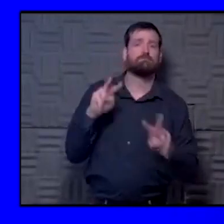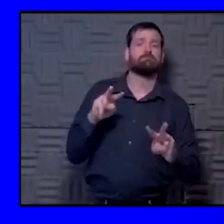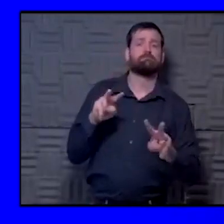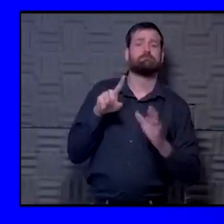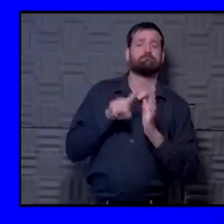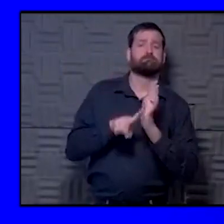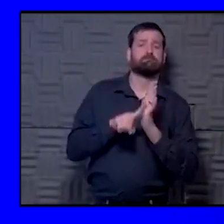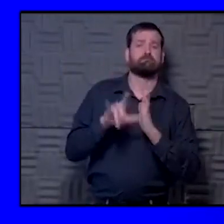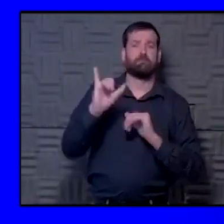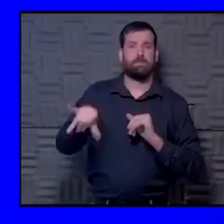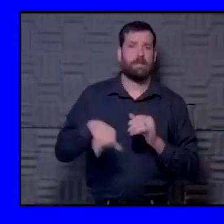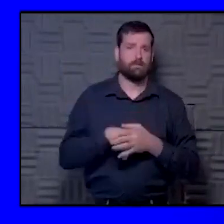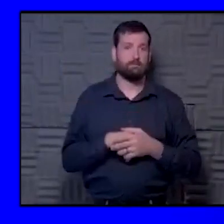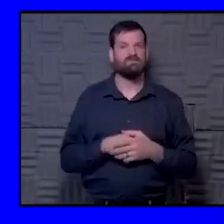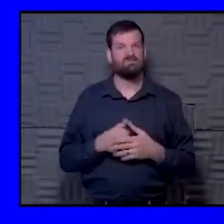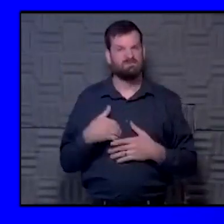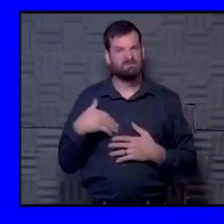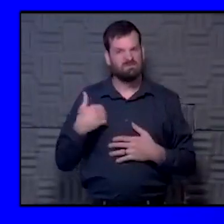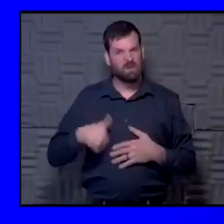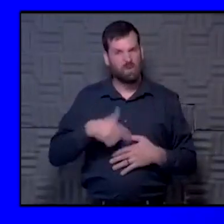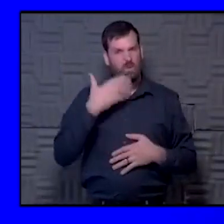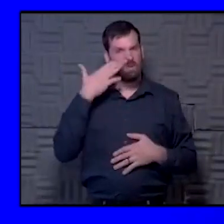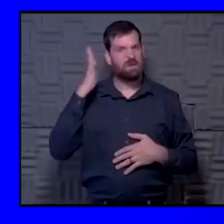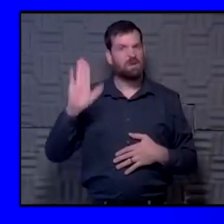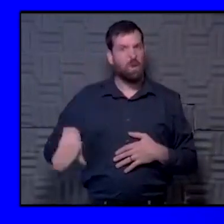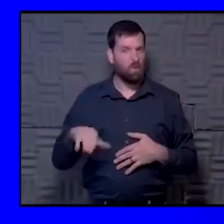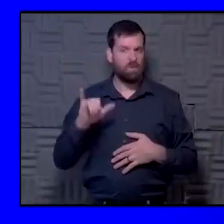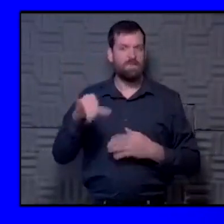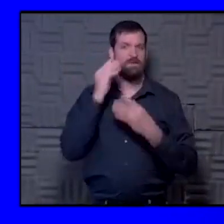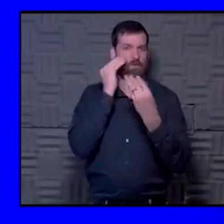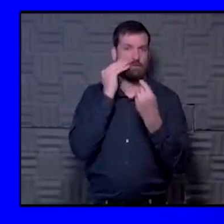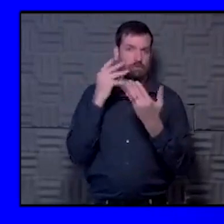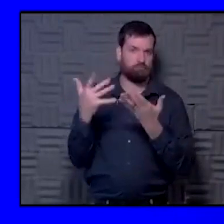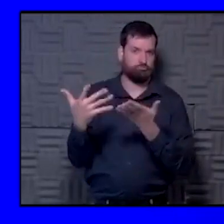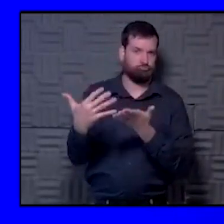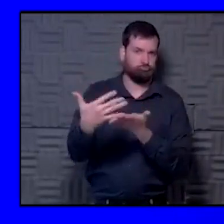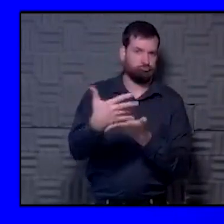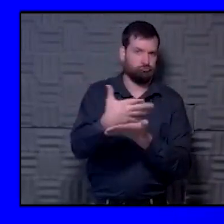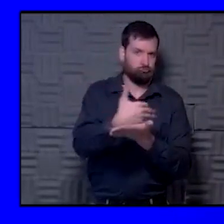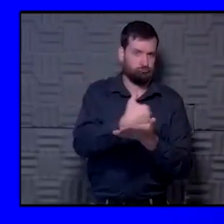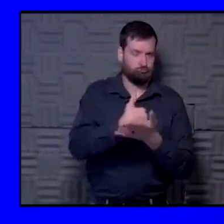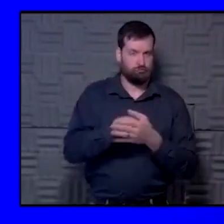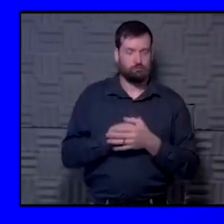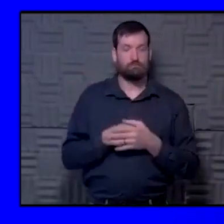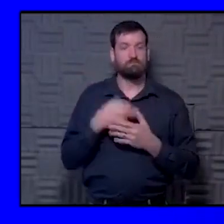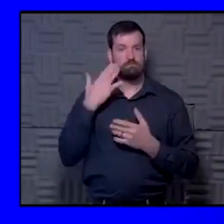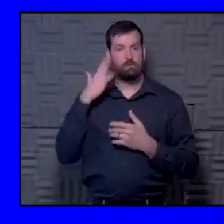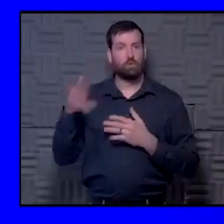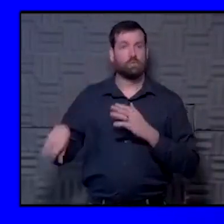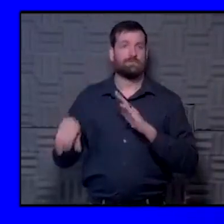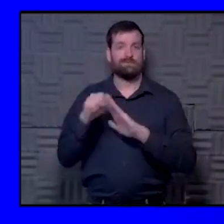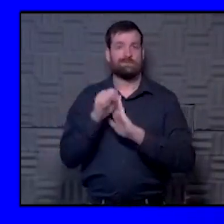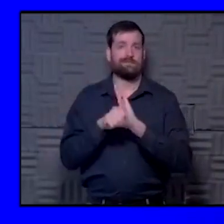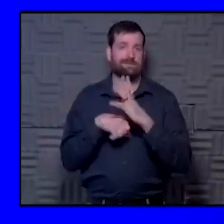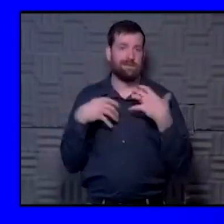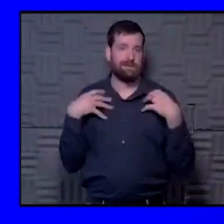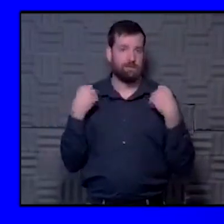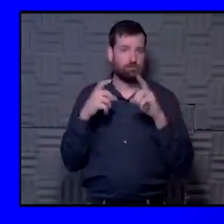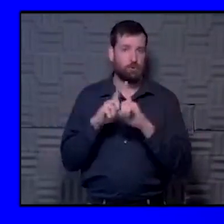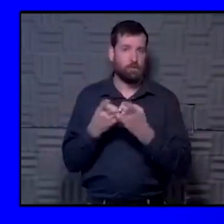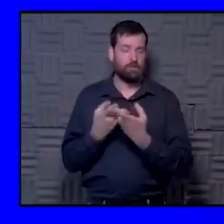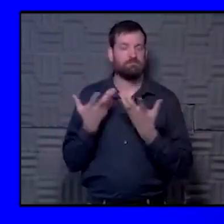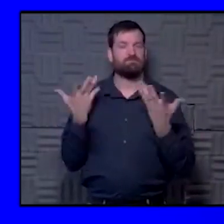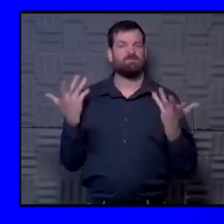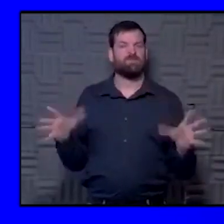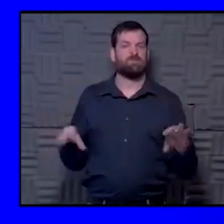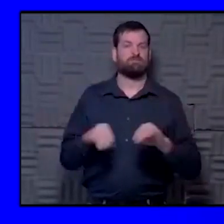that. We know that data is being collected. We know that the state health departments have put